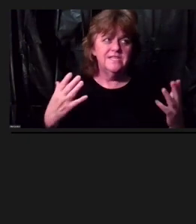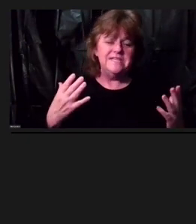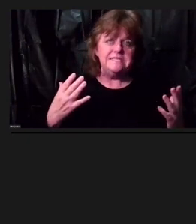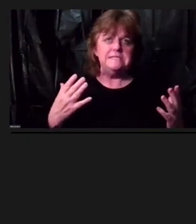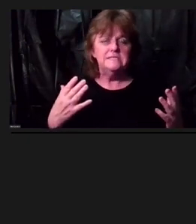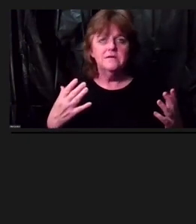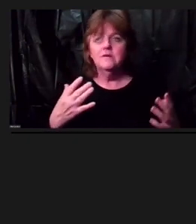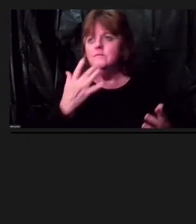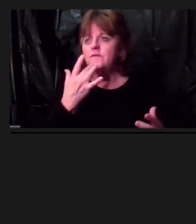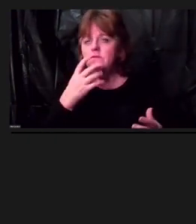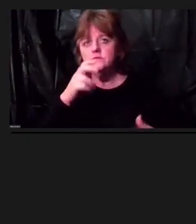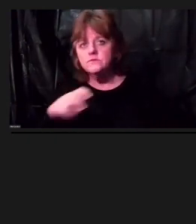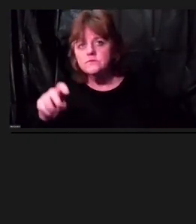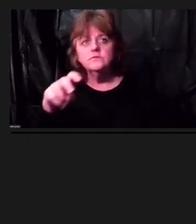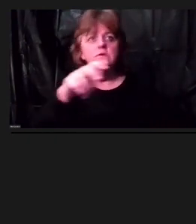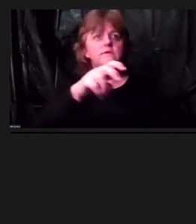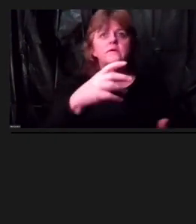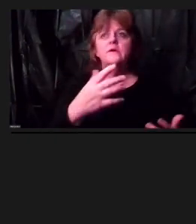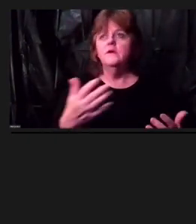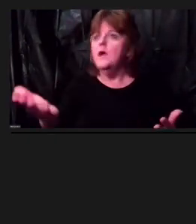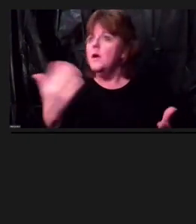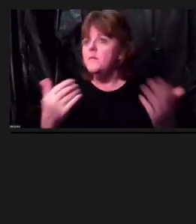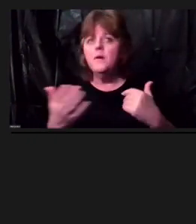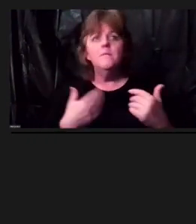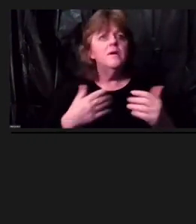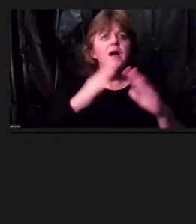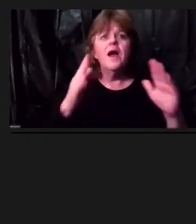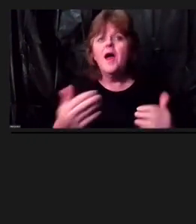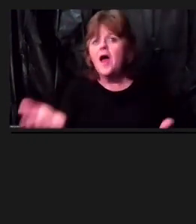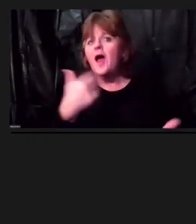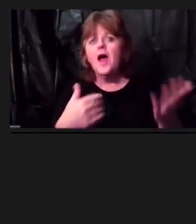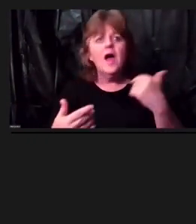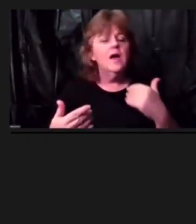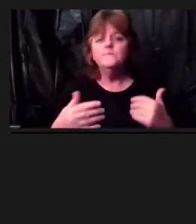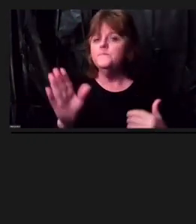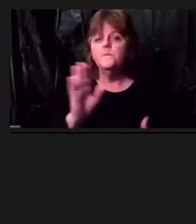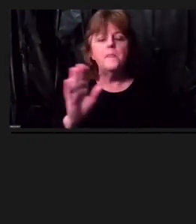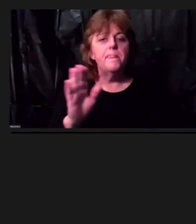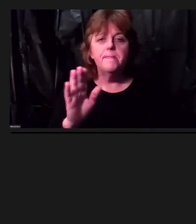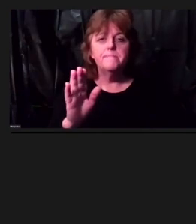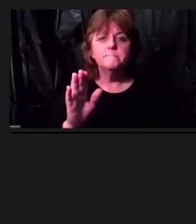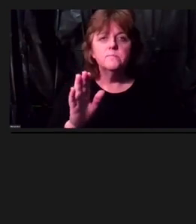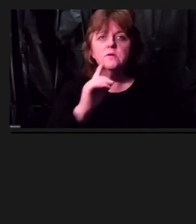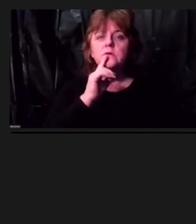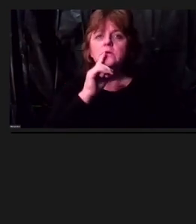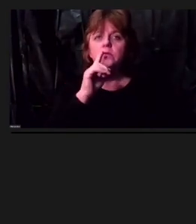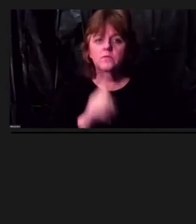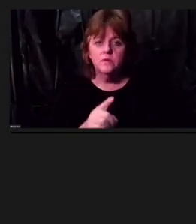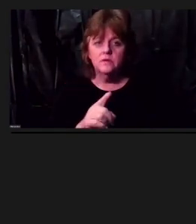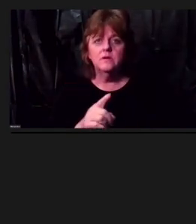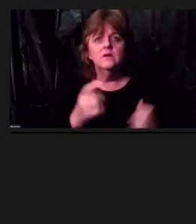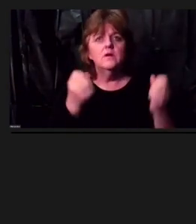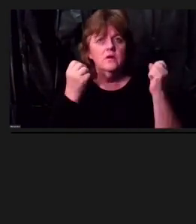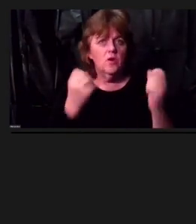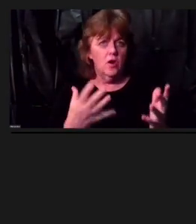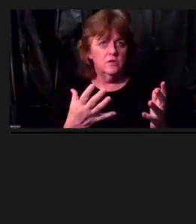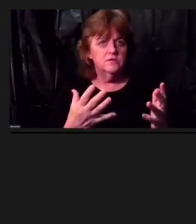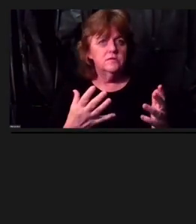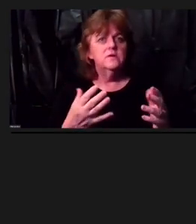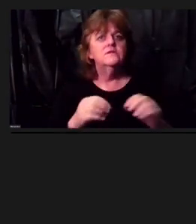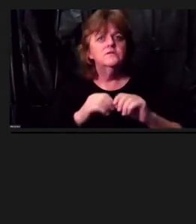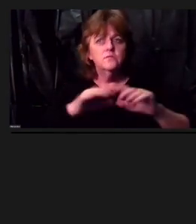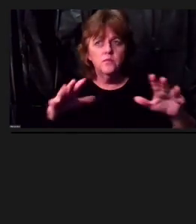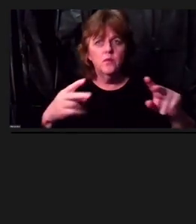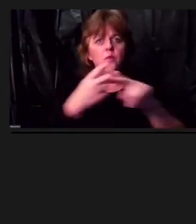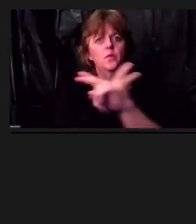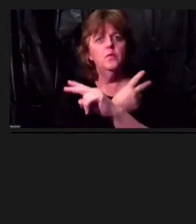know, we like to travel. We like to have everyone over, a big party. This is really what the generator of the spread is right now. We can